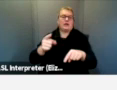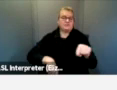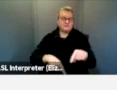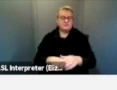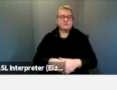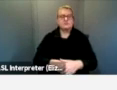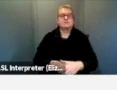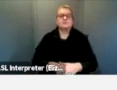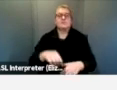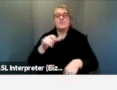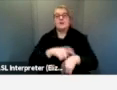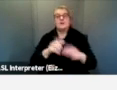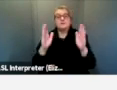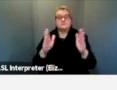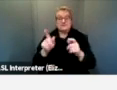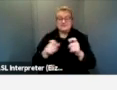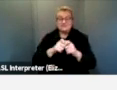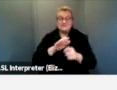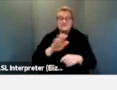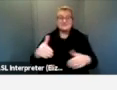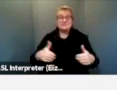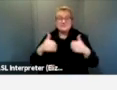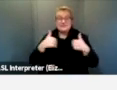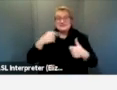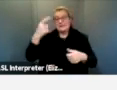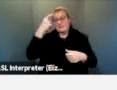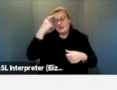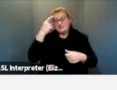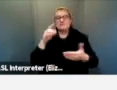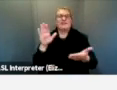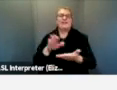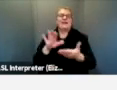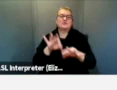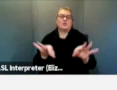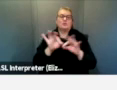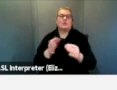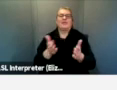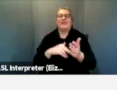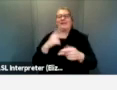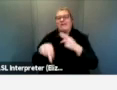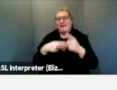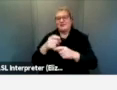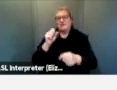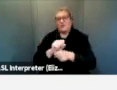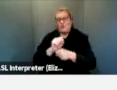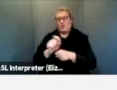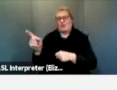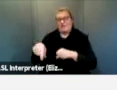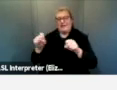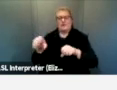the specifics of people's bodies and minds was actually less important than the kinds of work that they could